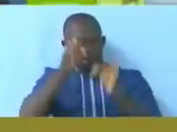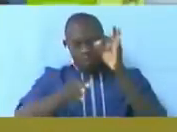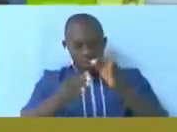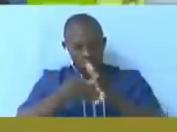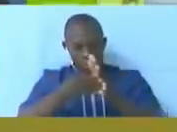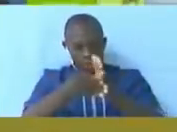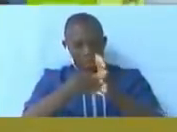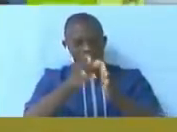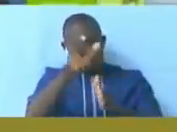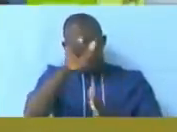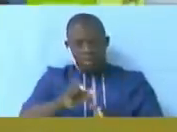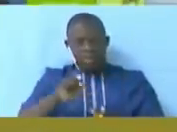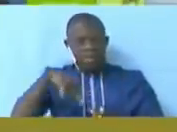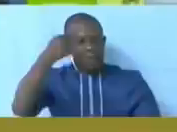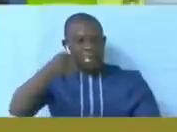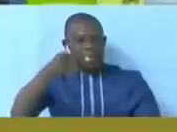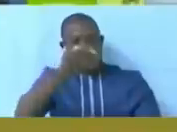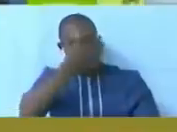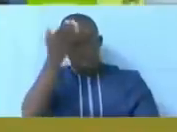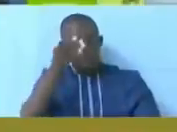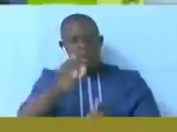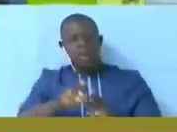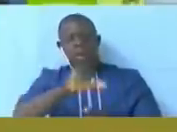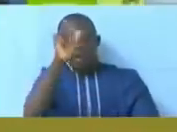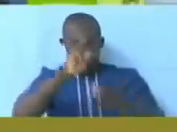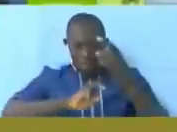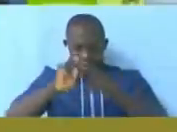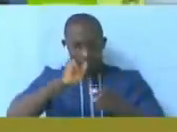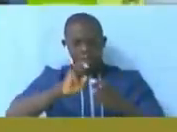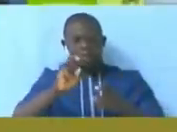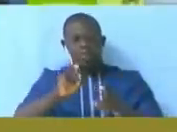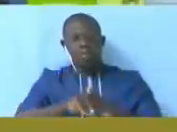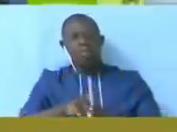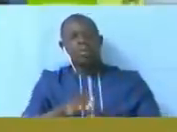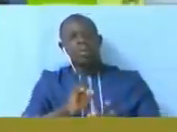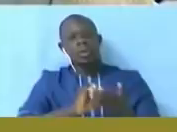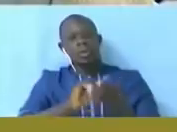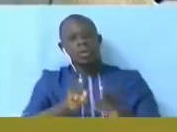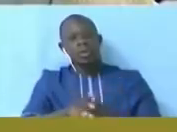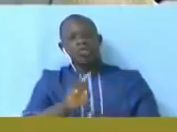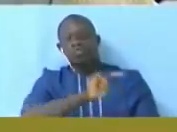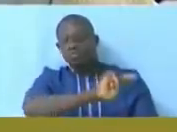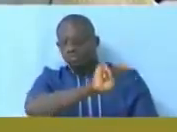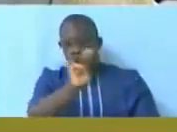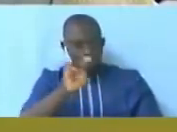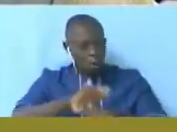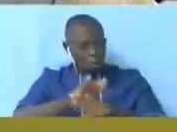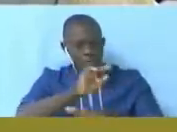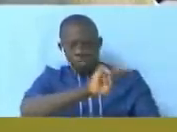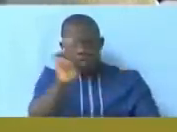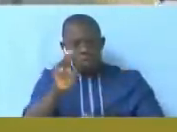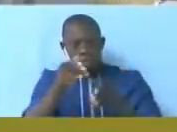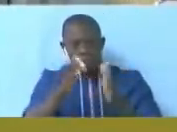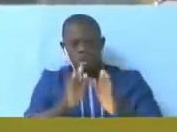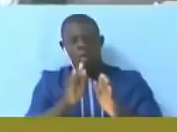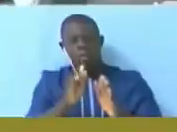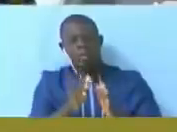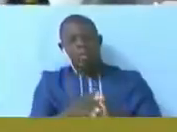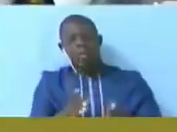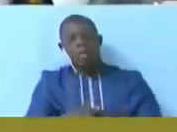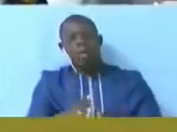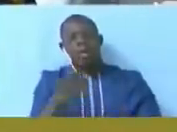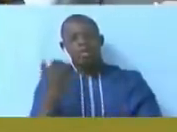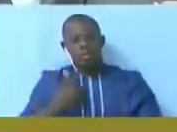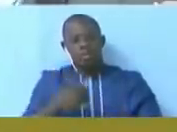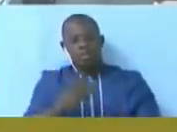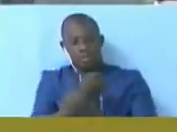Chief Justice Nyati. And I further ordered. And continued of an ankanyimfo. On account, on no account. And akanake nyawanyandi nyama.